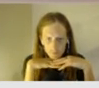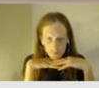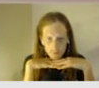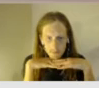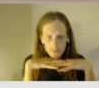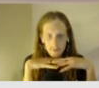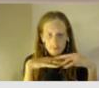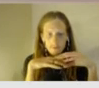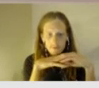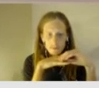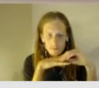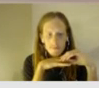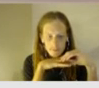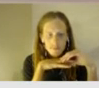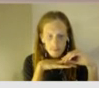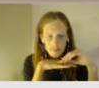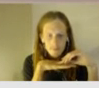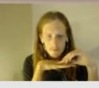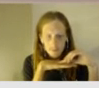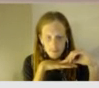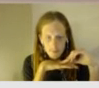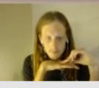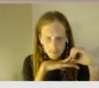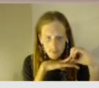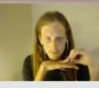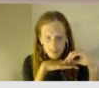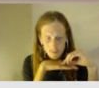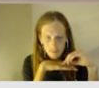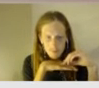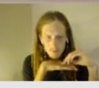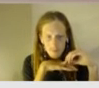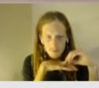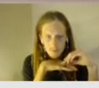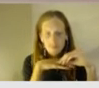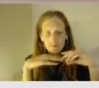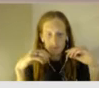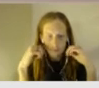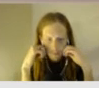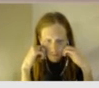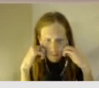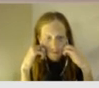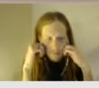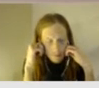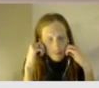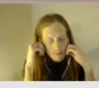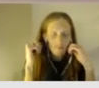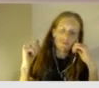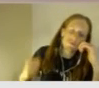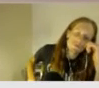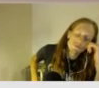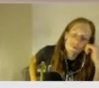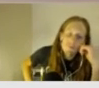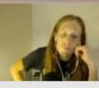I practice in my mirror shooting from the hip. So I don't usually use my viewfinder, actually, because I know with this, I